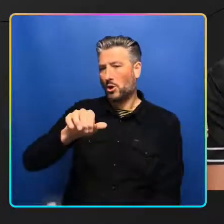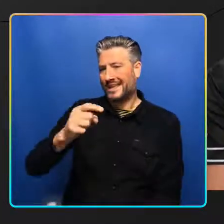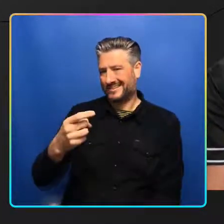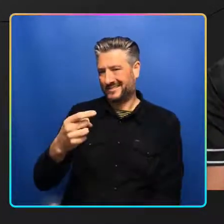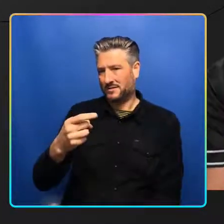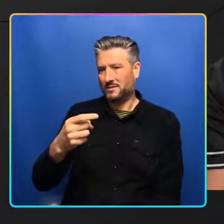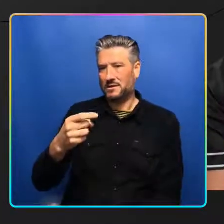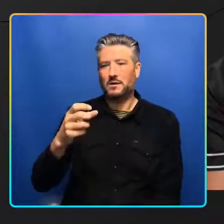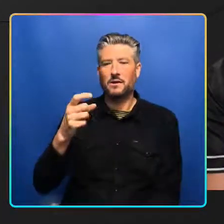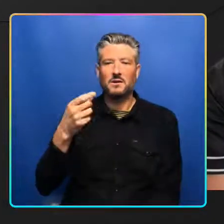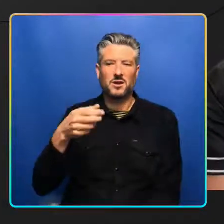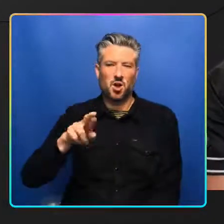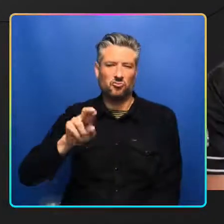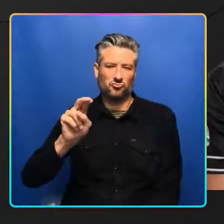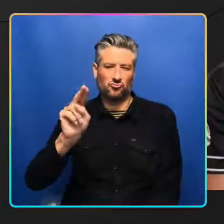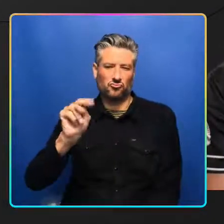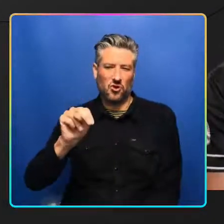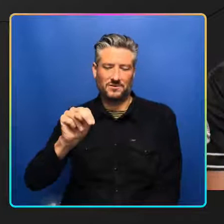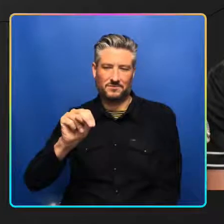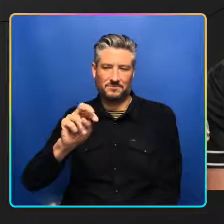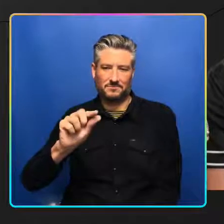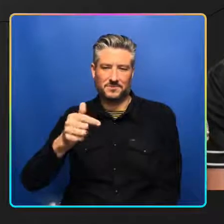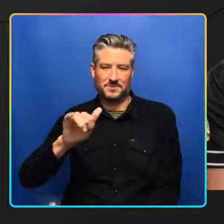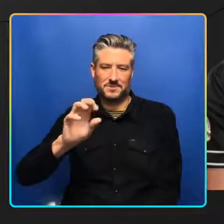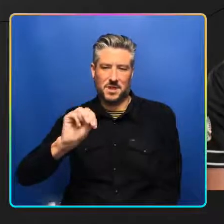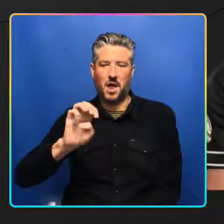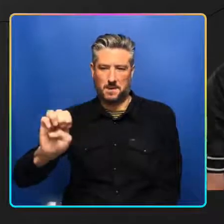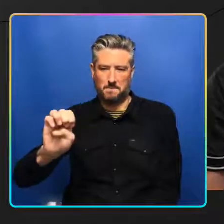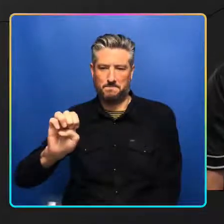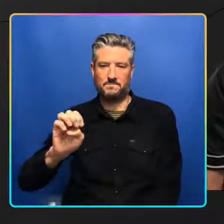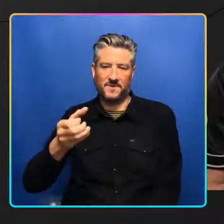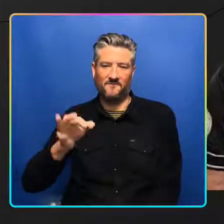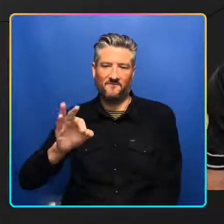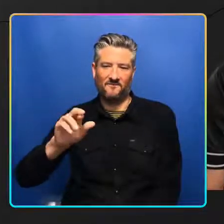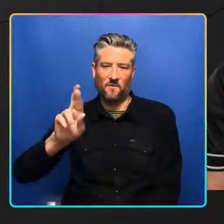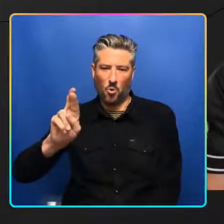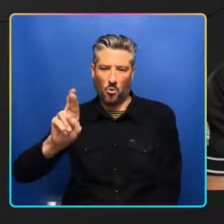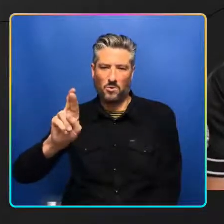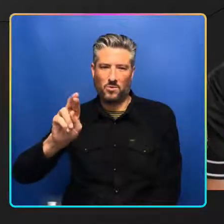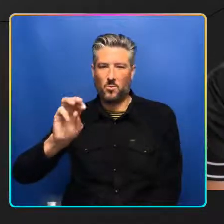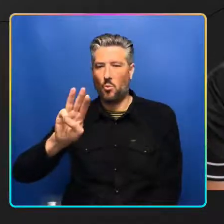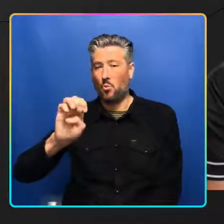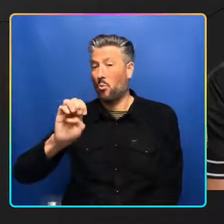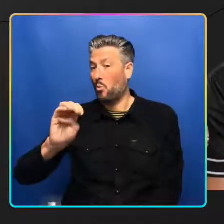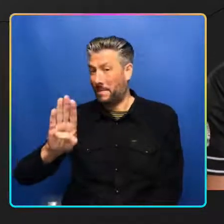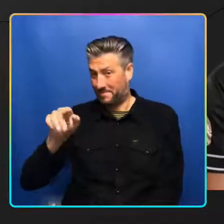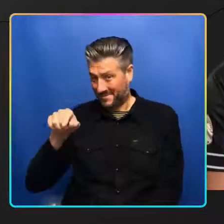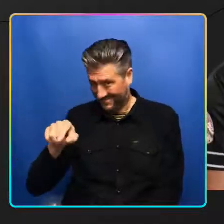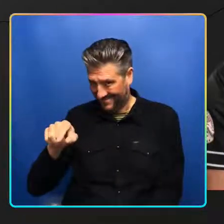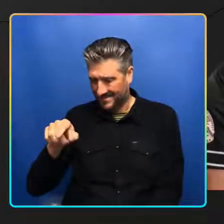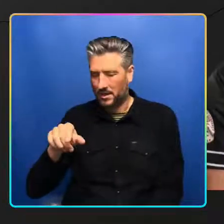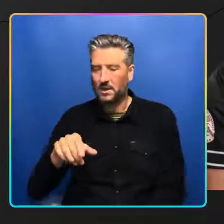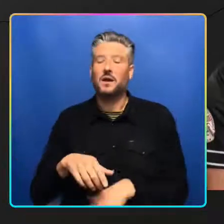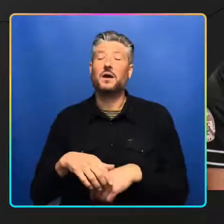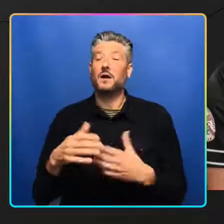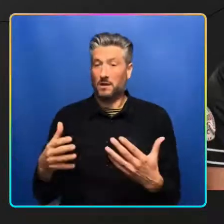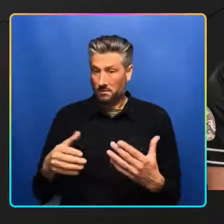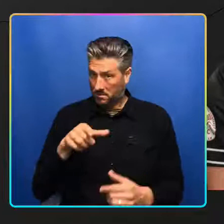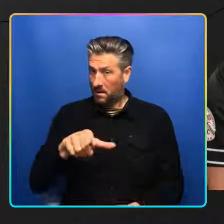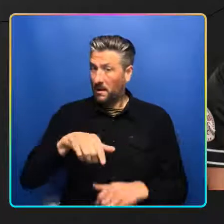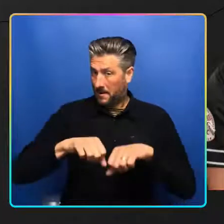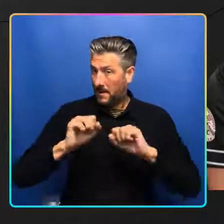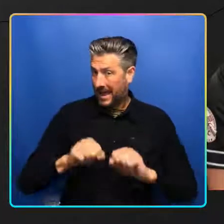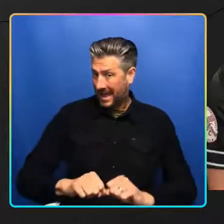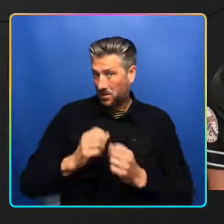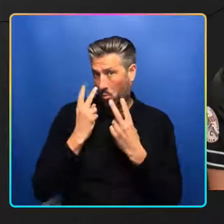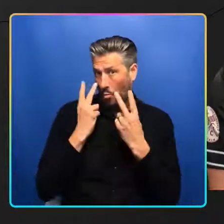that one, so I'm definitely going to watch. And of course, you don't have to catch it live. It is always on channel